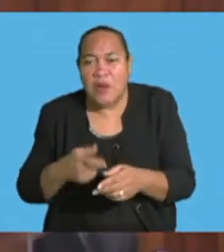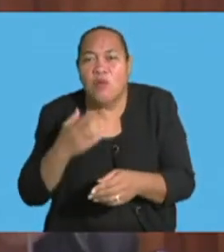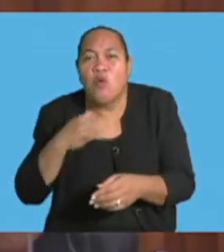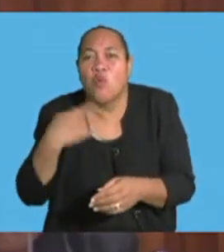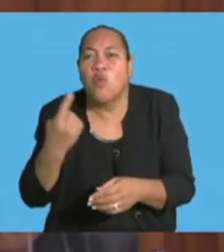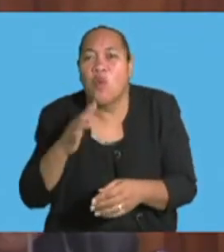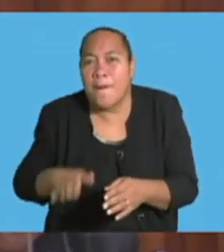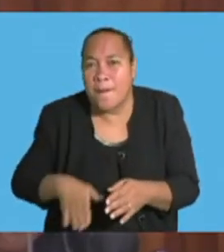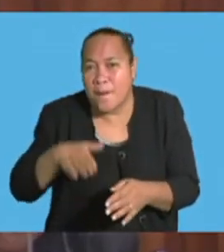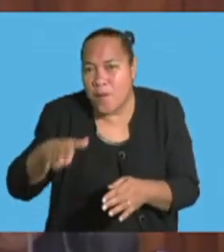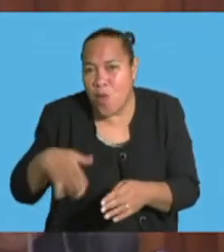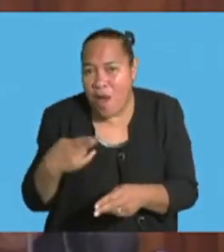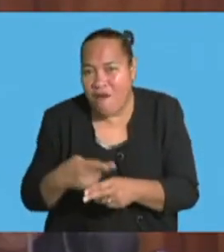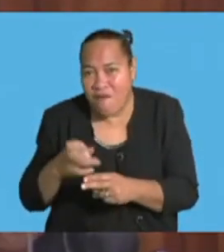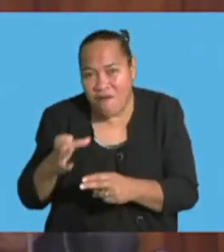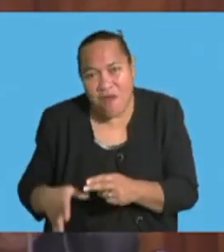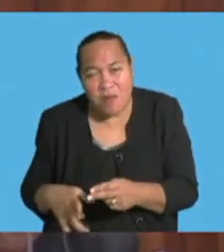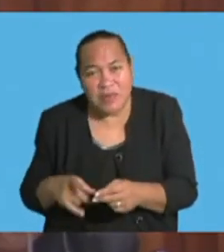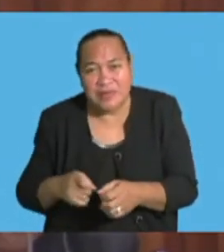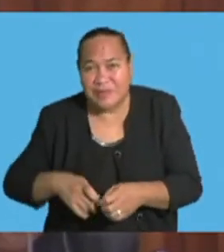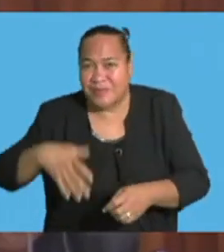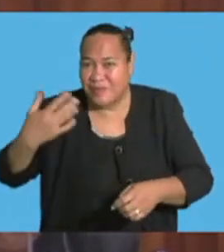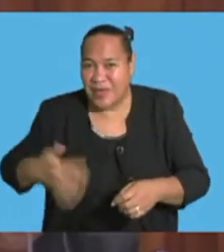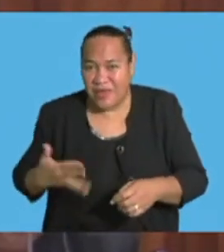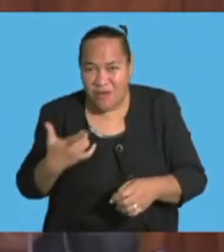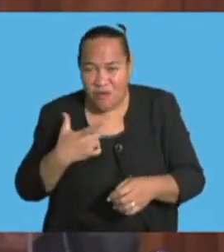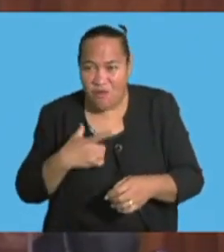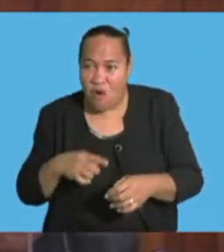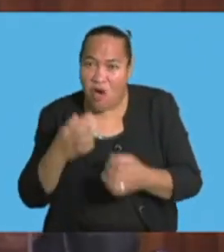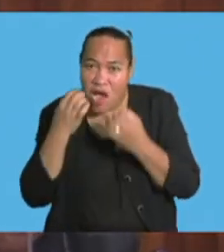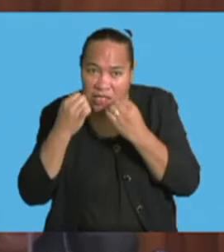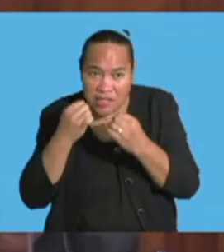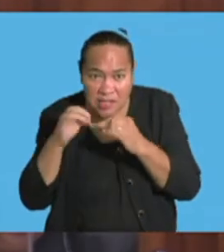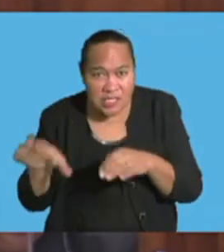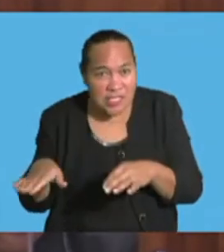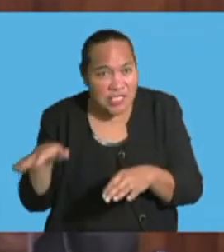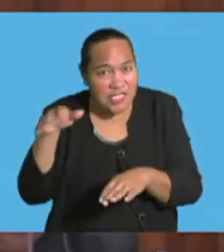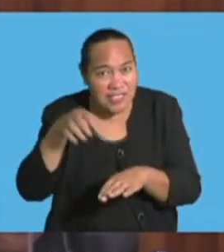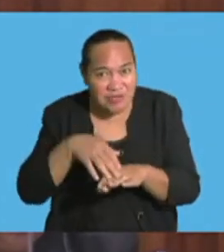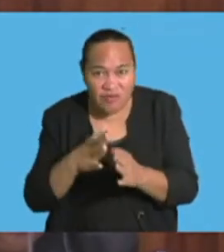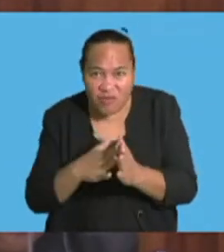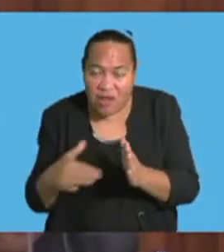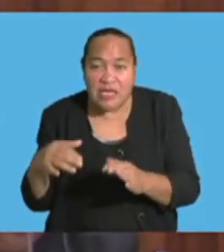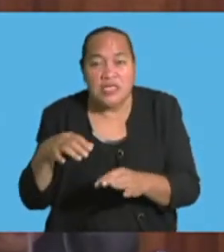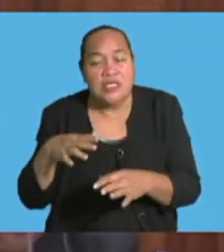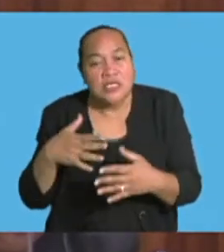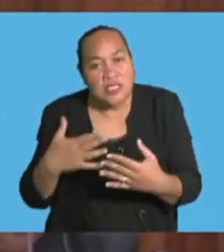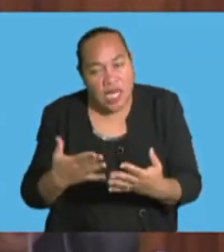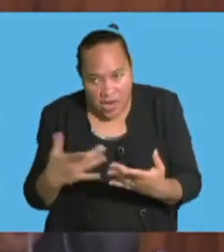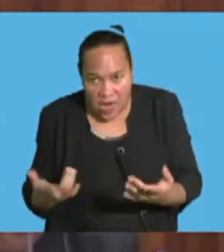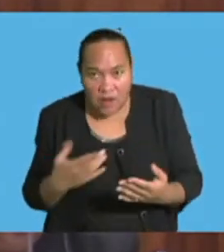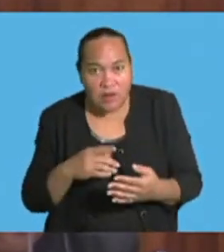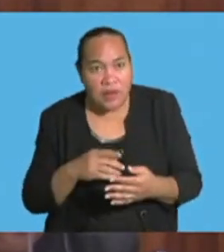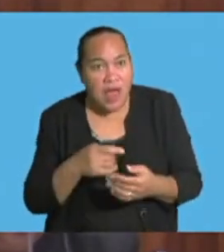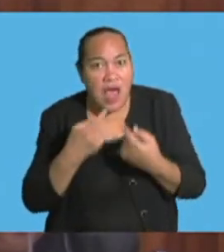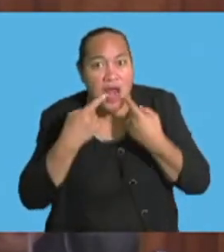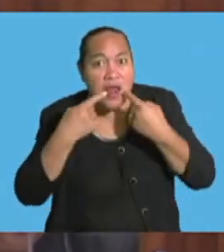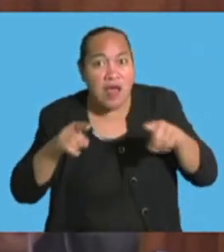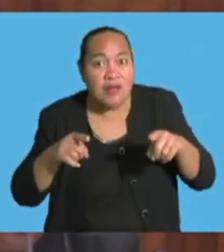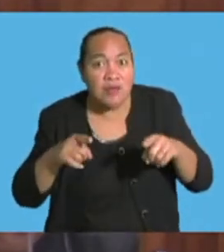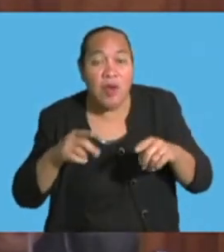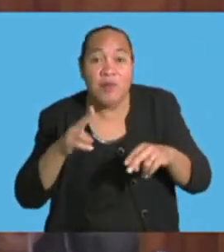farmers' net profit from the proceeds of cane. Announcement of regulating of the carting rate